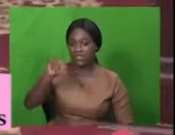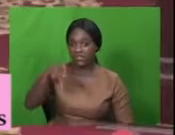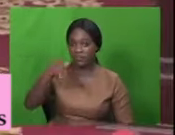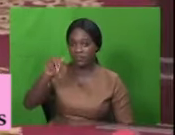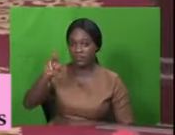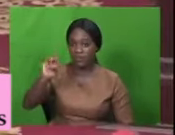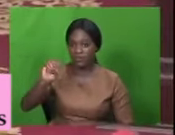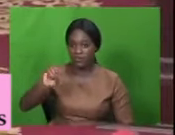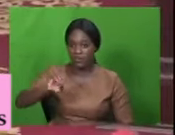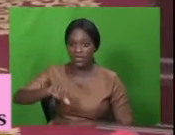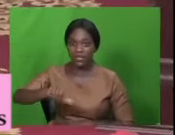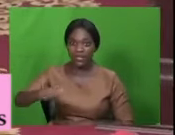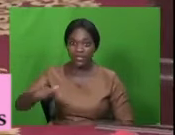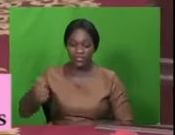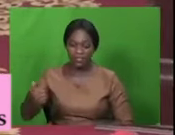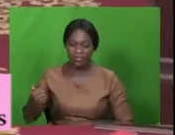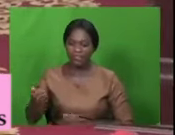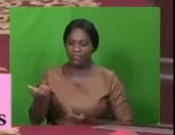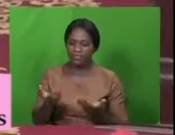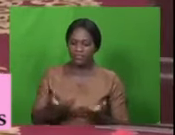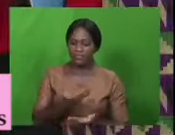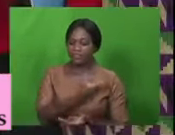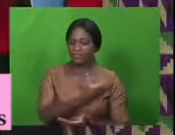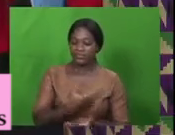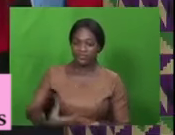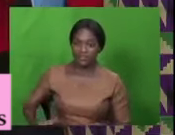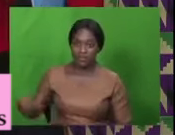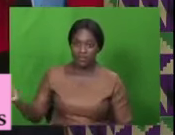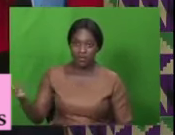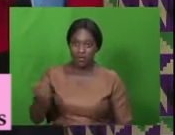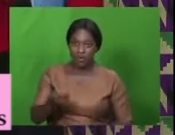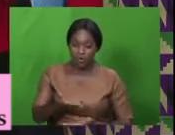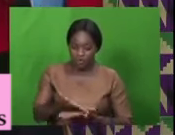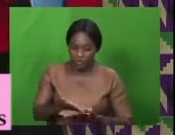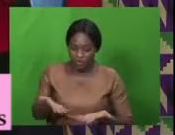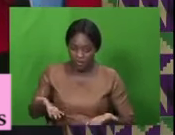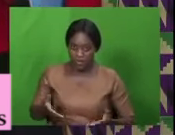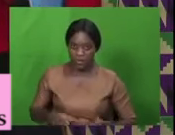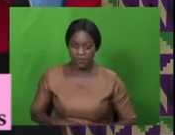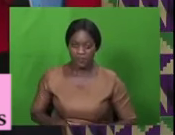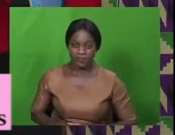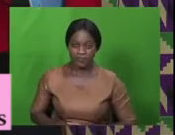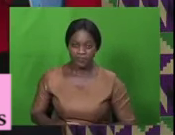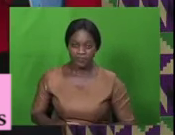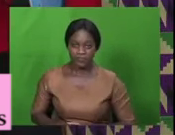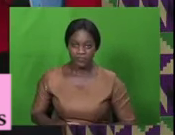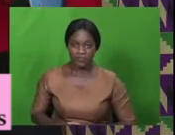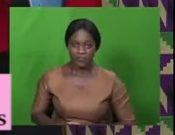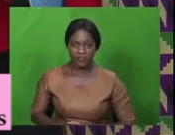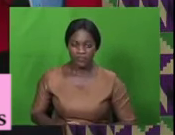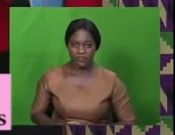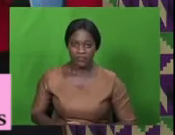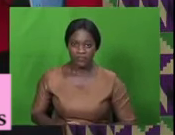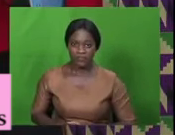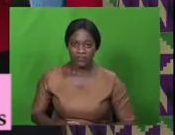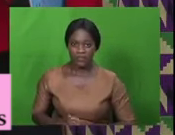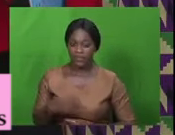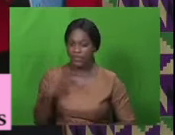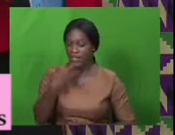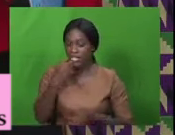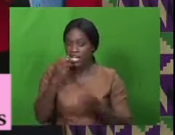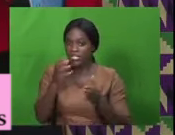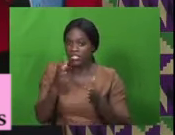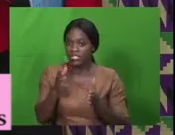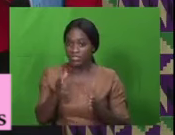various service chiefs are all present. Mr. Speaker, the House is